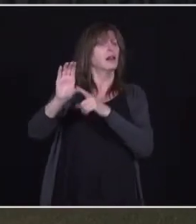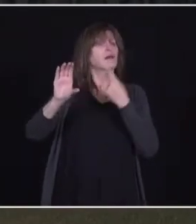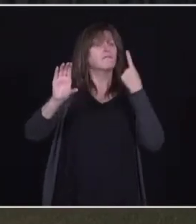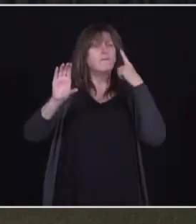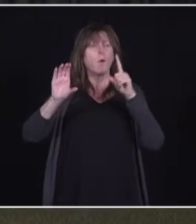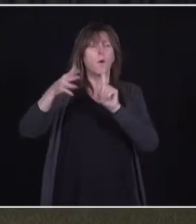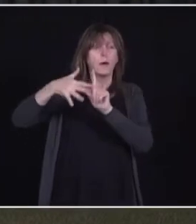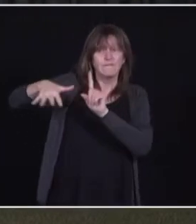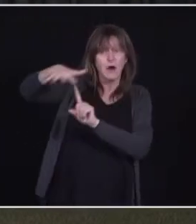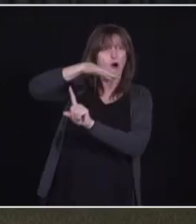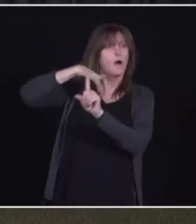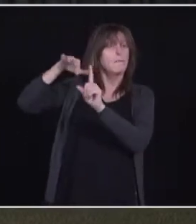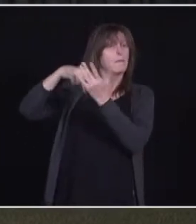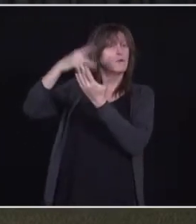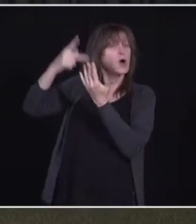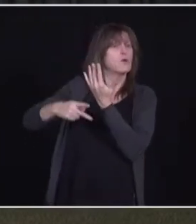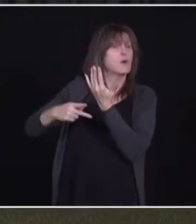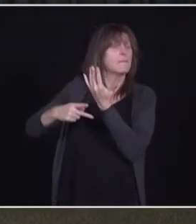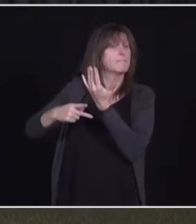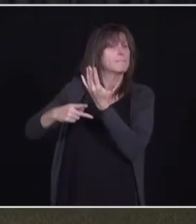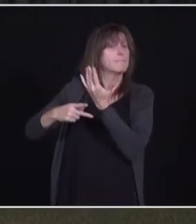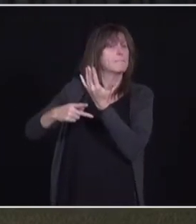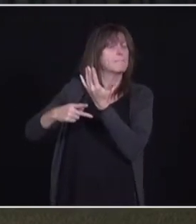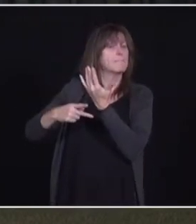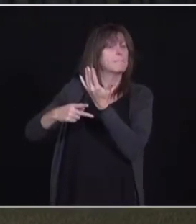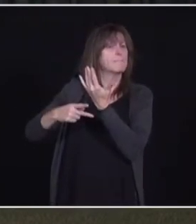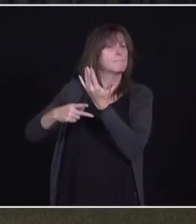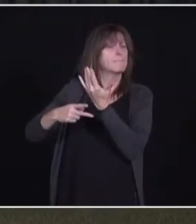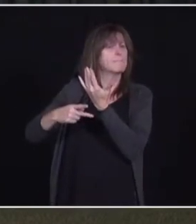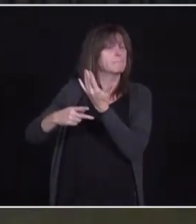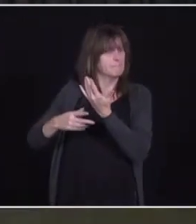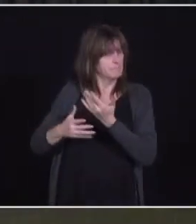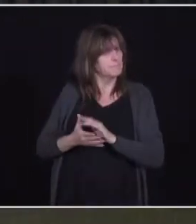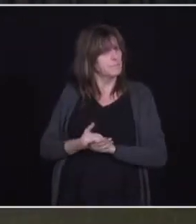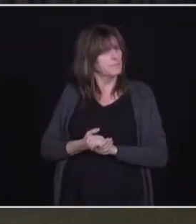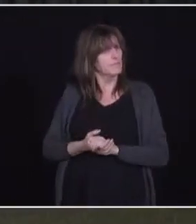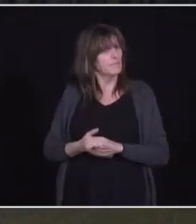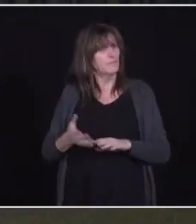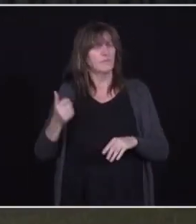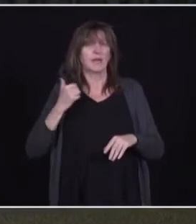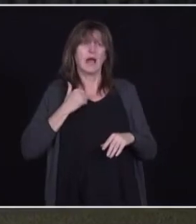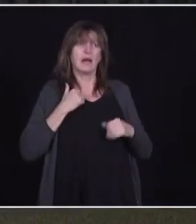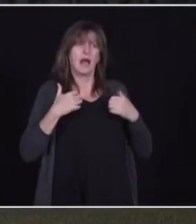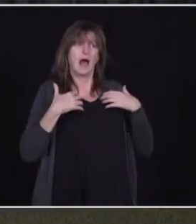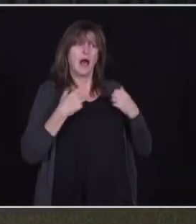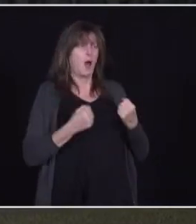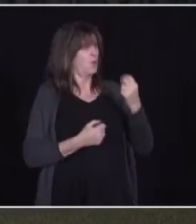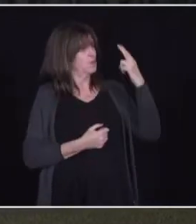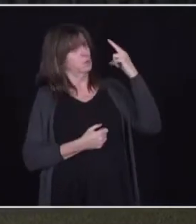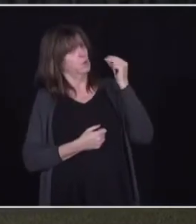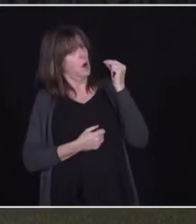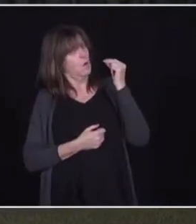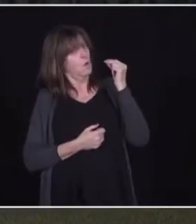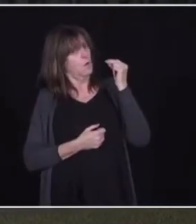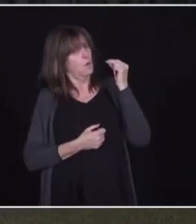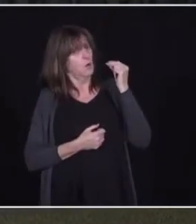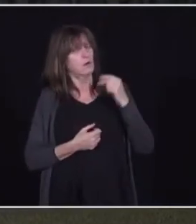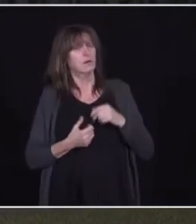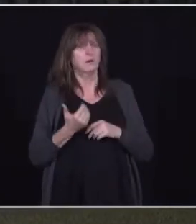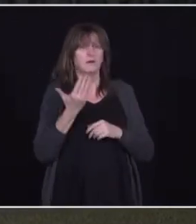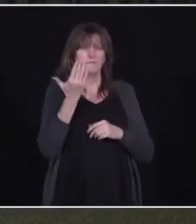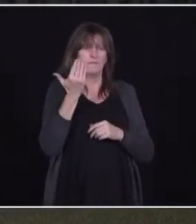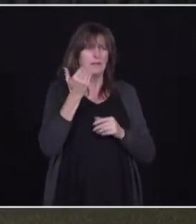on Canada Health Transfer while saying $15 billion for his climate change projects. And by the